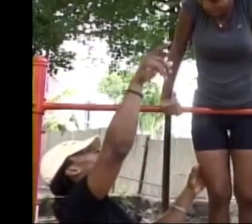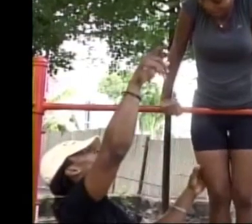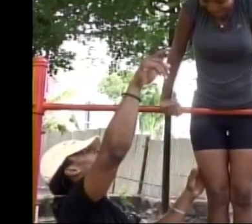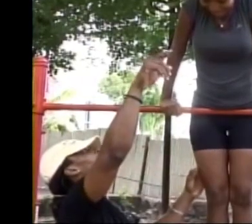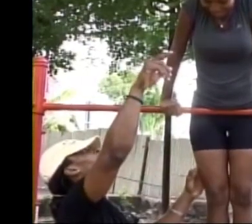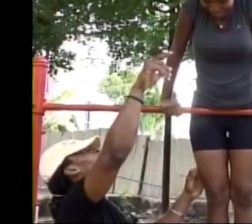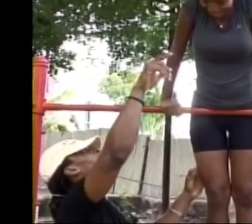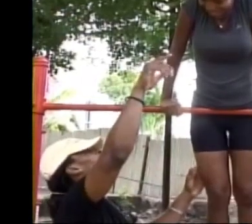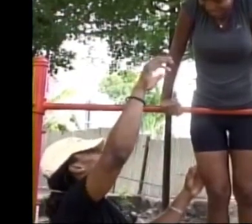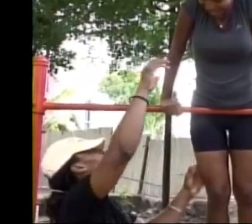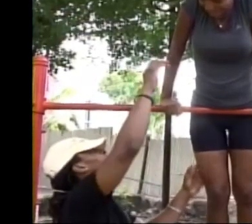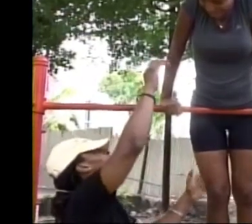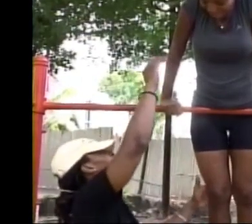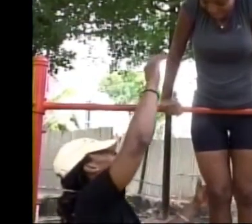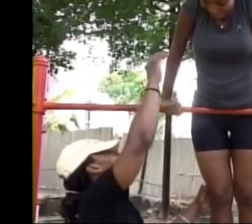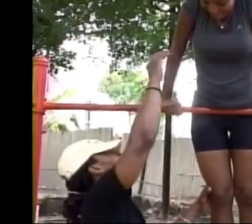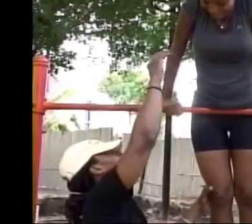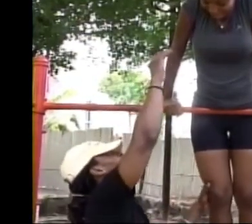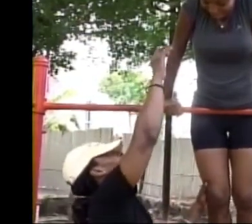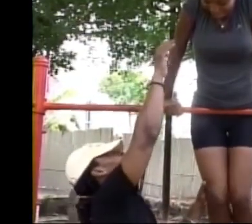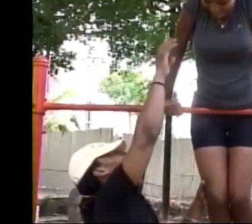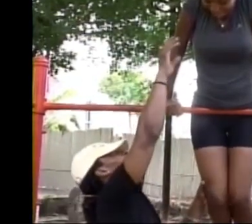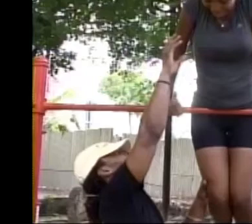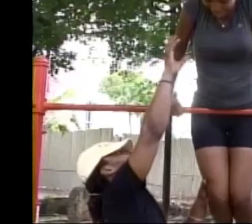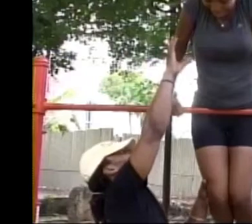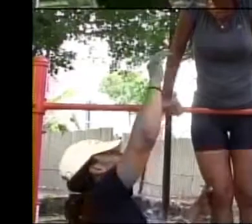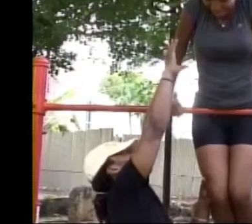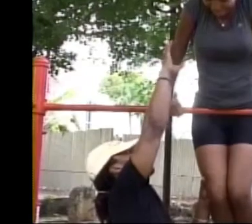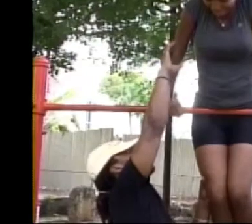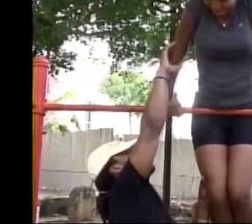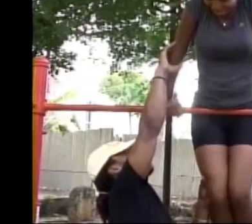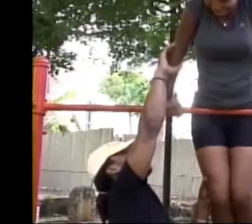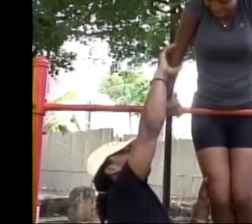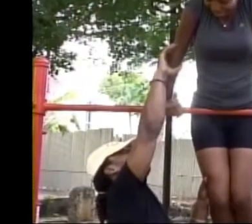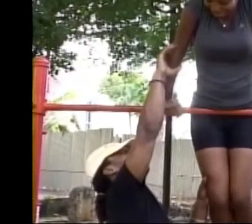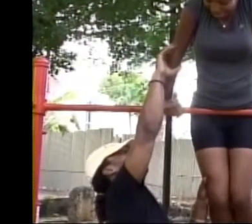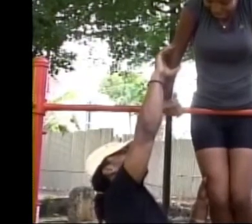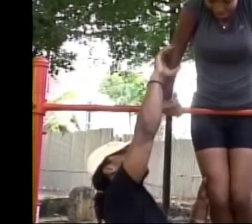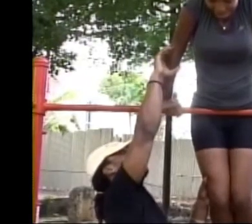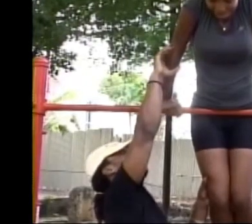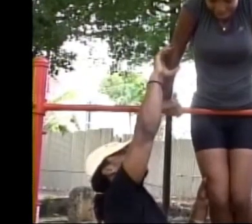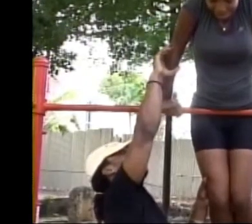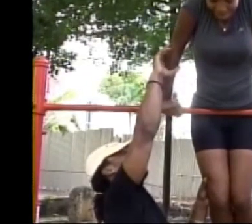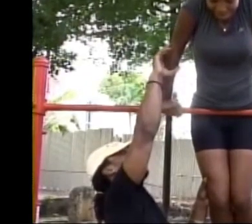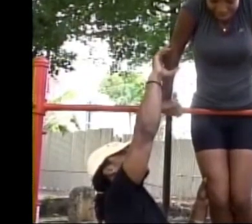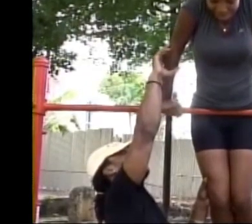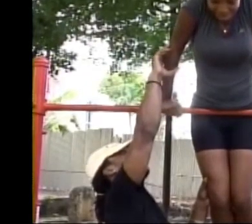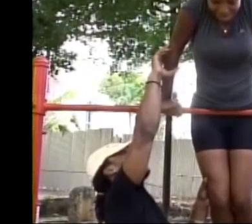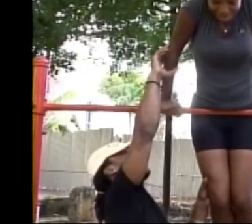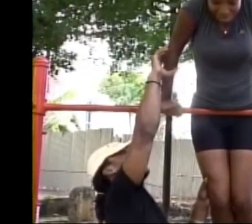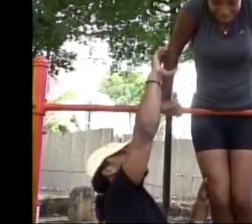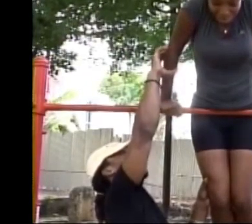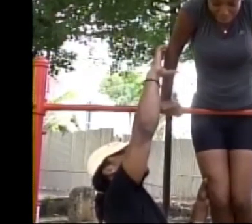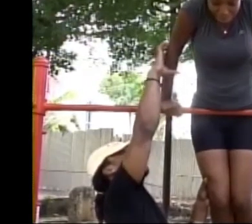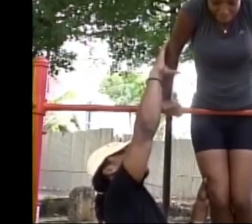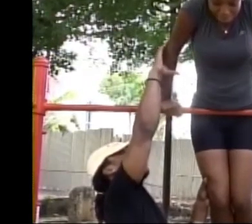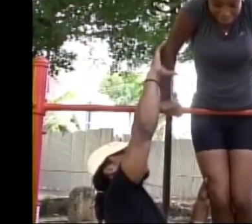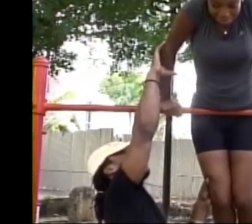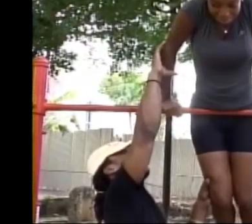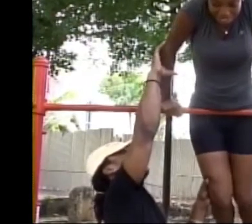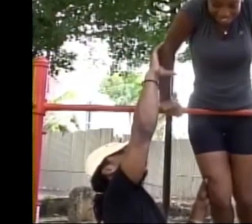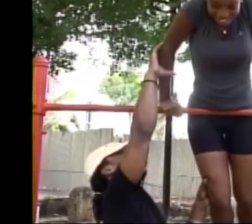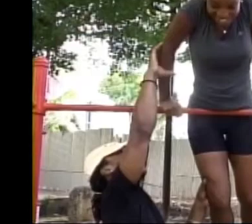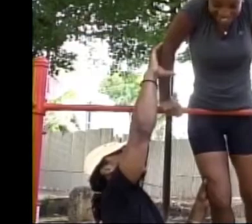knees. Keep your weight over the bar. All right? So, bend your knees. Keep it over the bar. Don't lean over. Lean over. I got you.